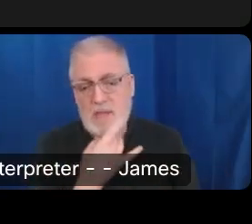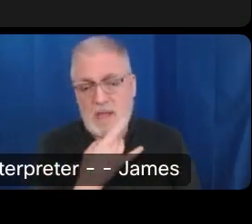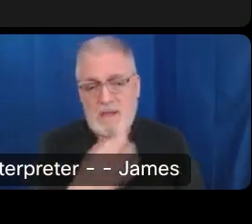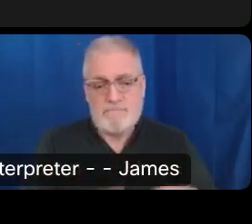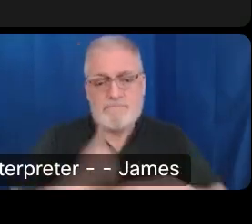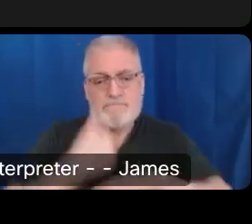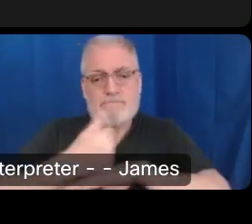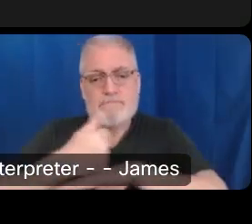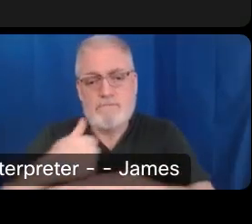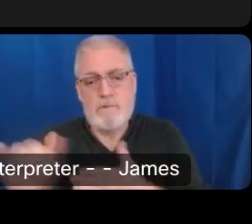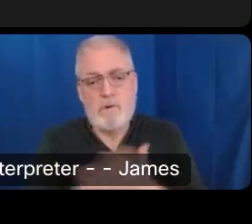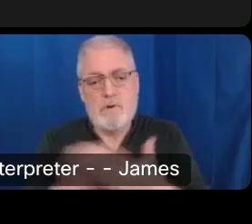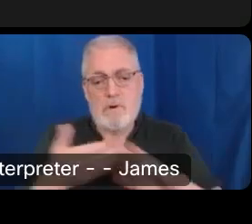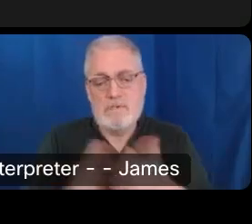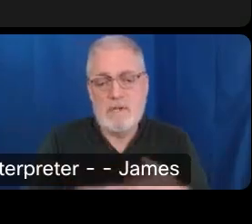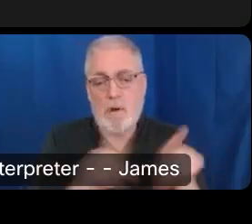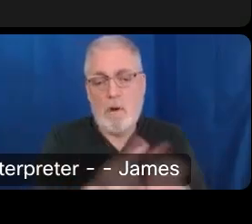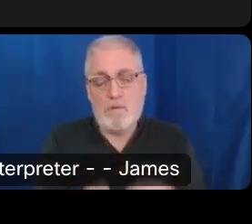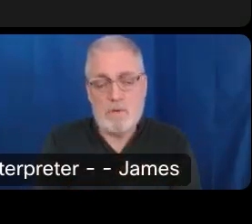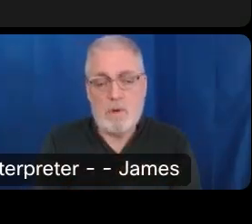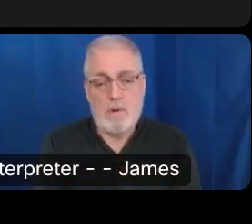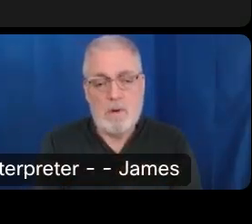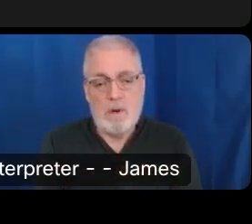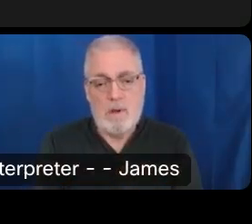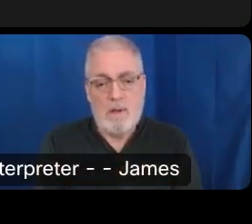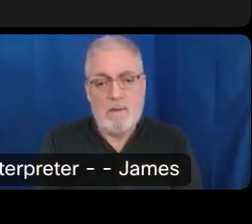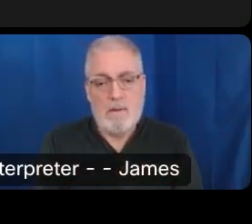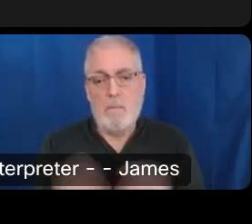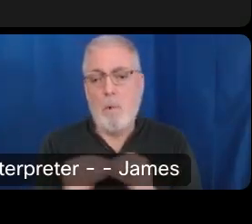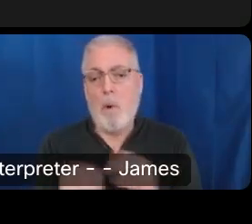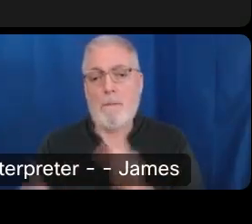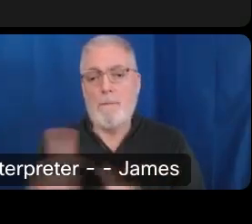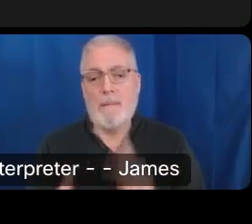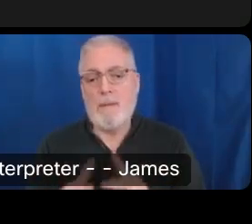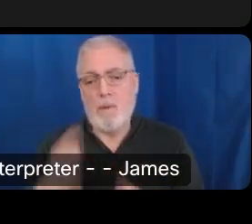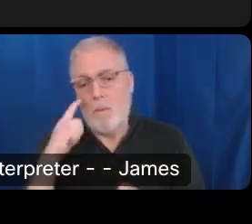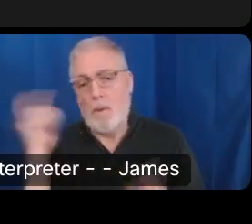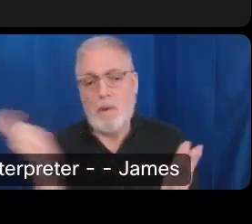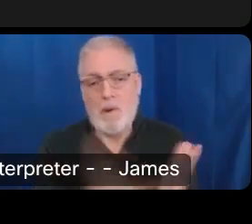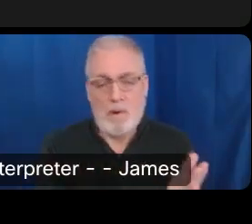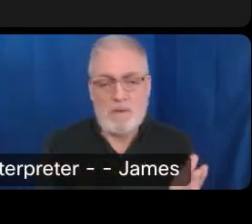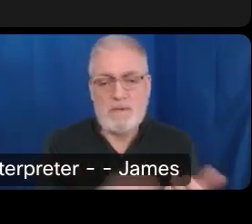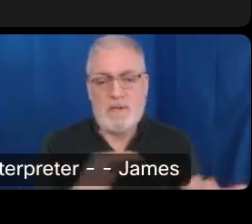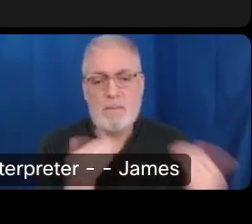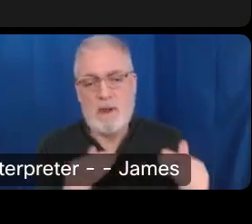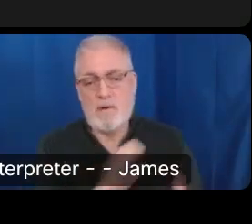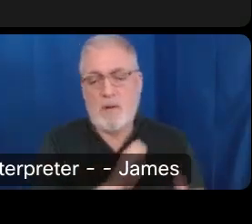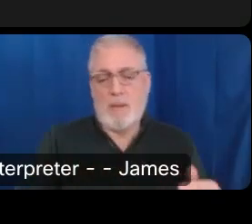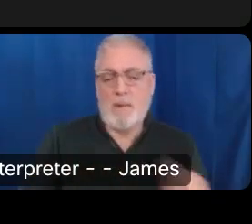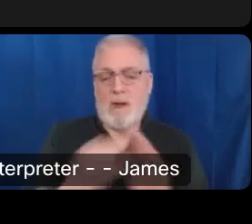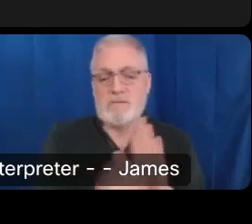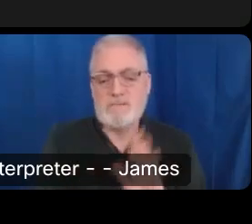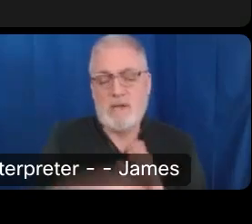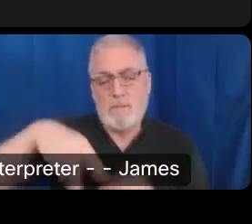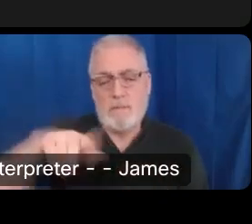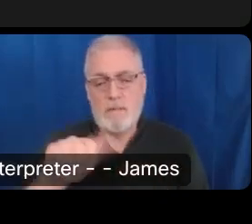as well. That would have it would be much more noticeable than here at the Empire State Plaza. Not that we can't do both, but appreciated your